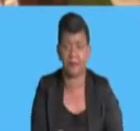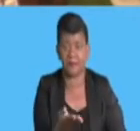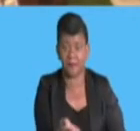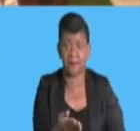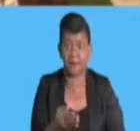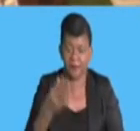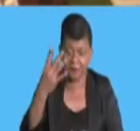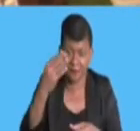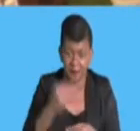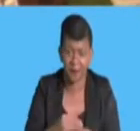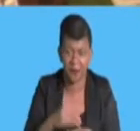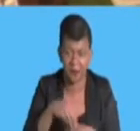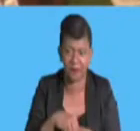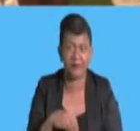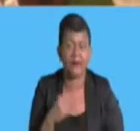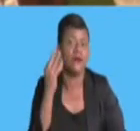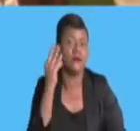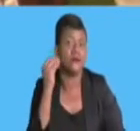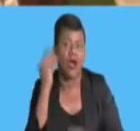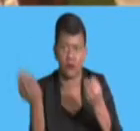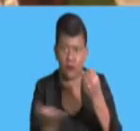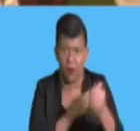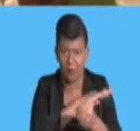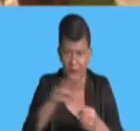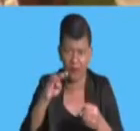meager incomes, a sugar industry that is failing right